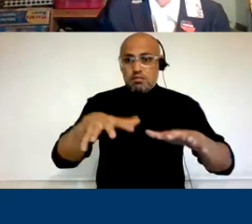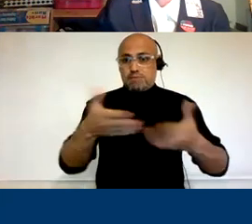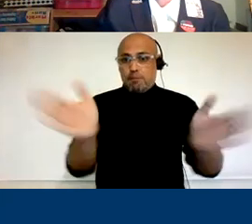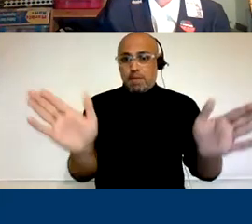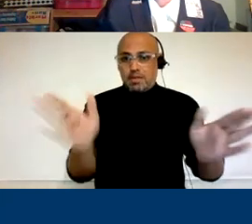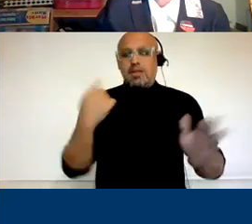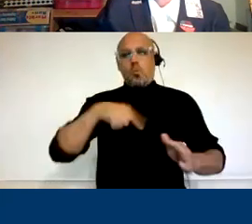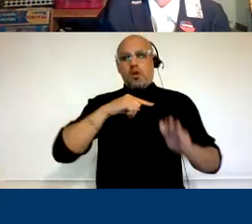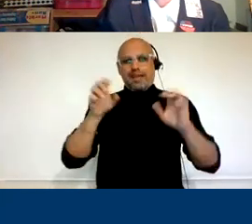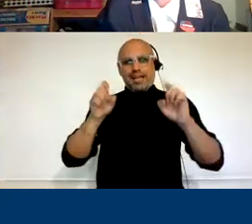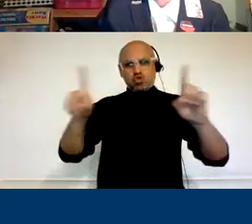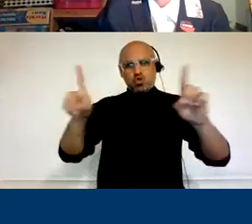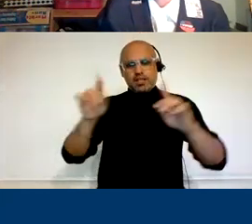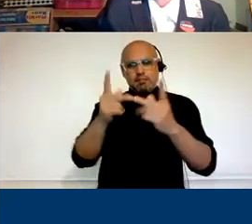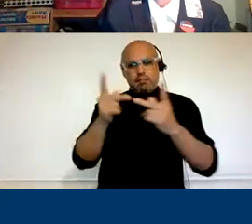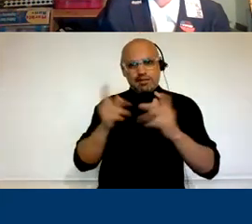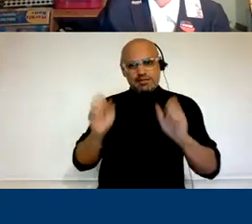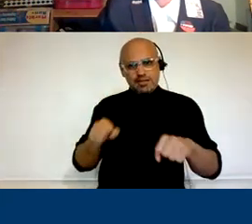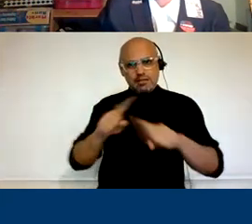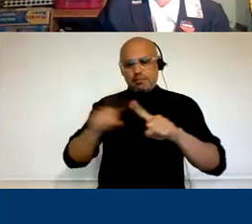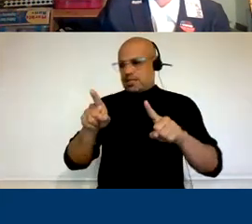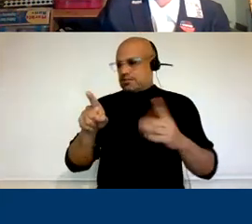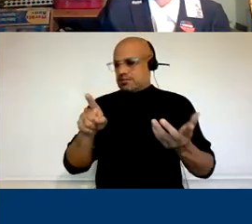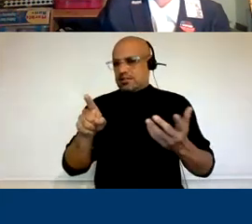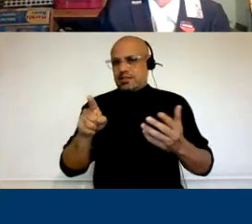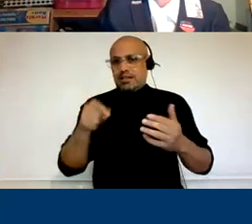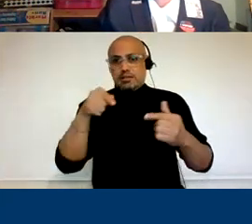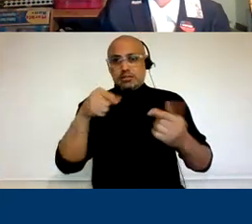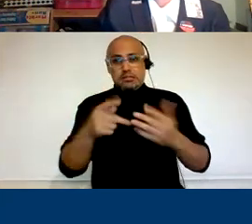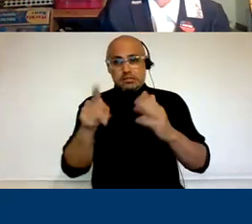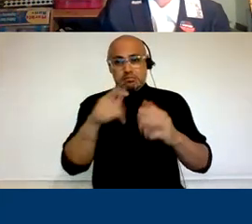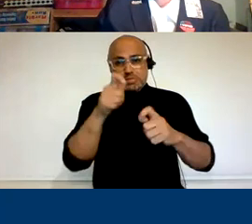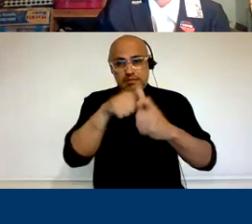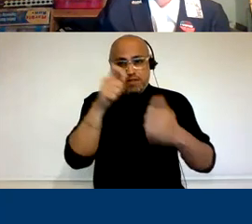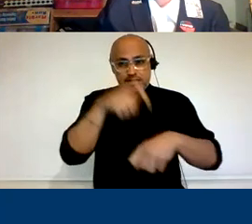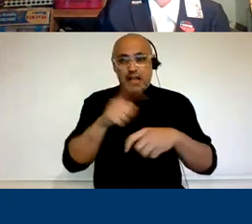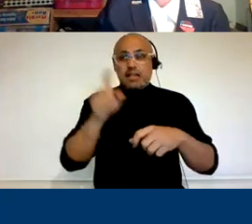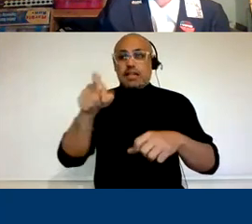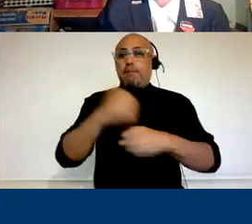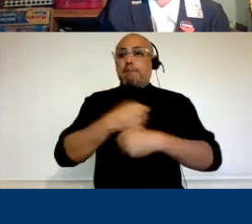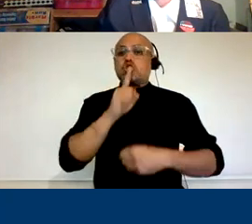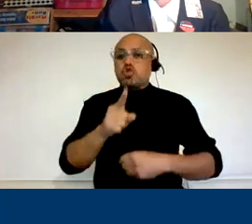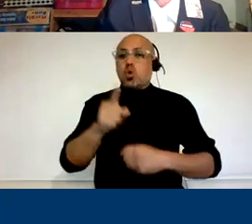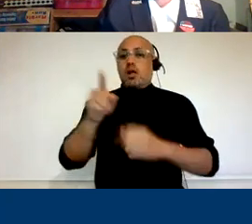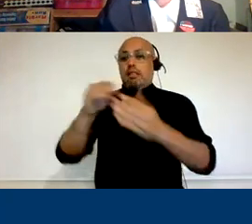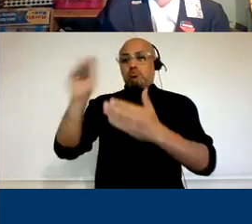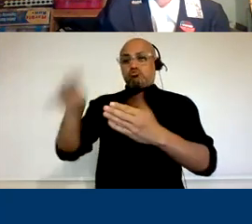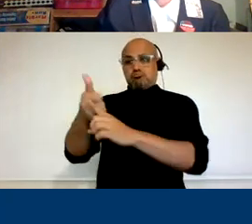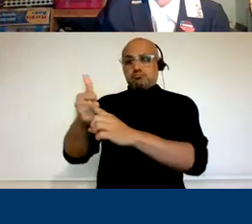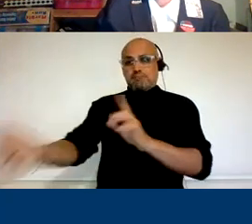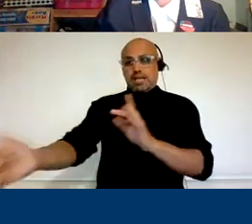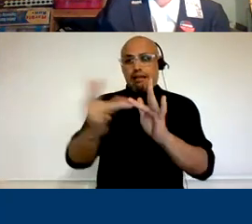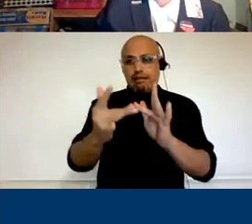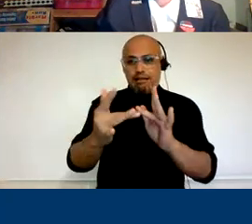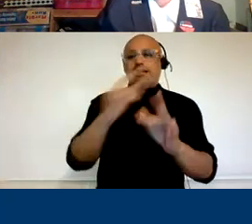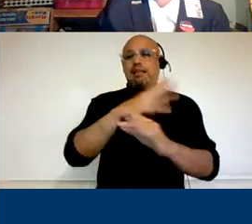educational entity. Now we enter into this era that we need to make sure a student can connect and serve